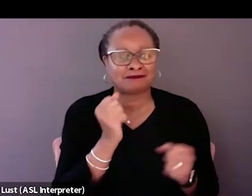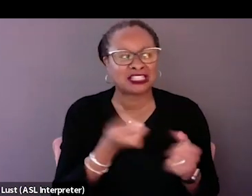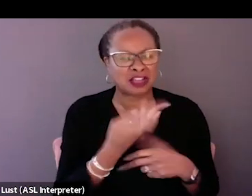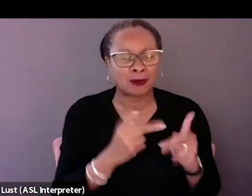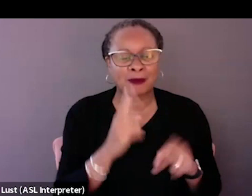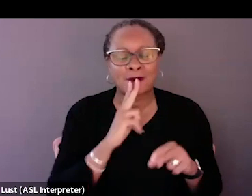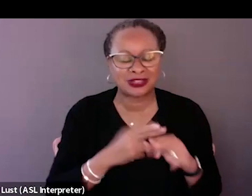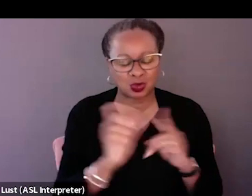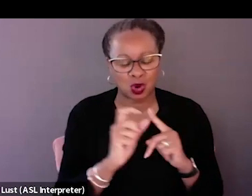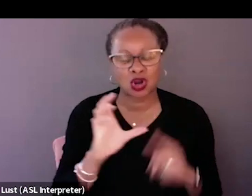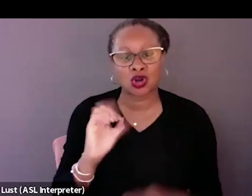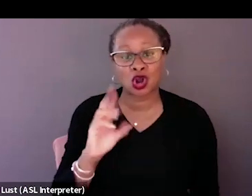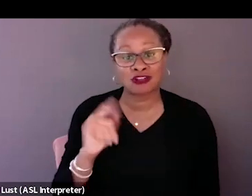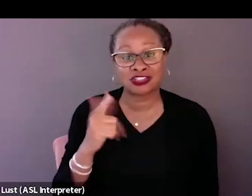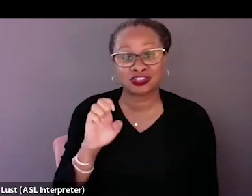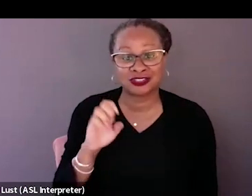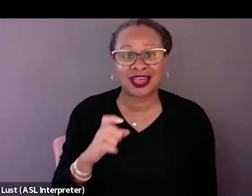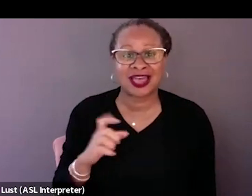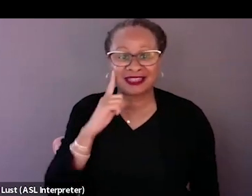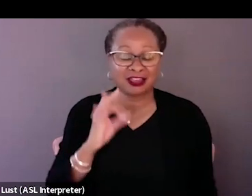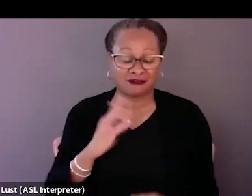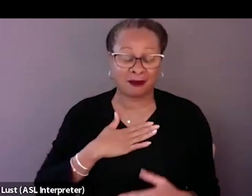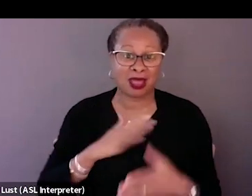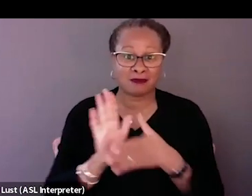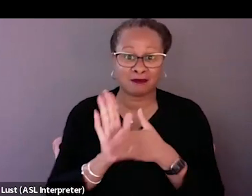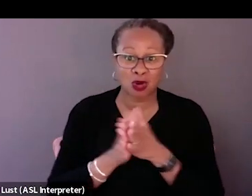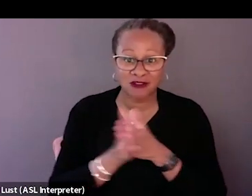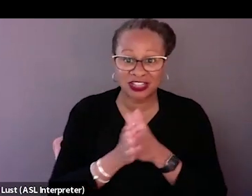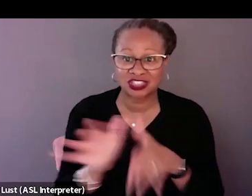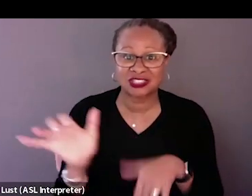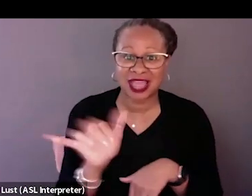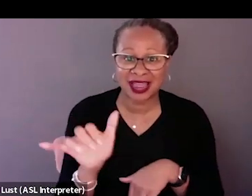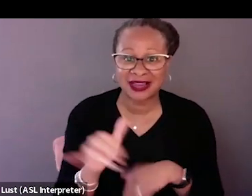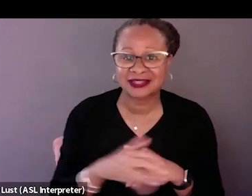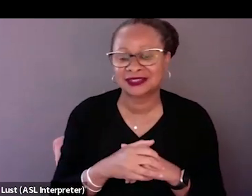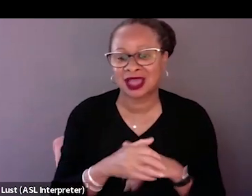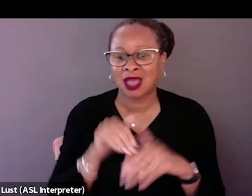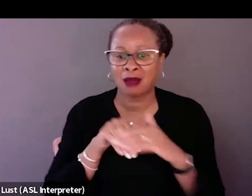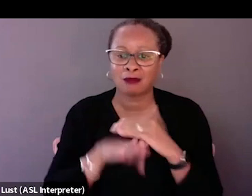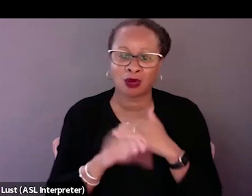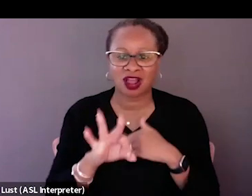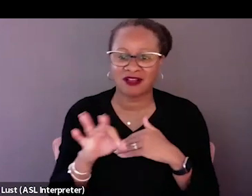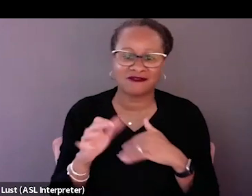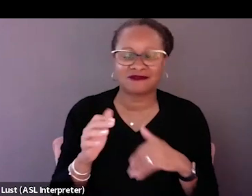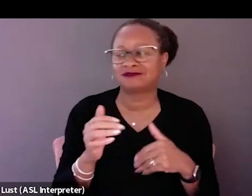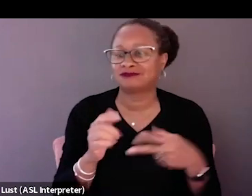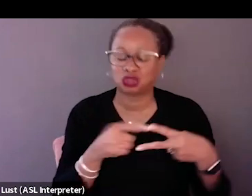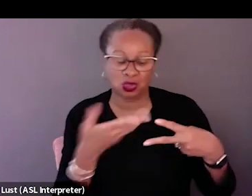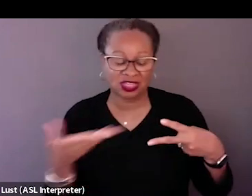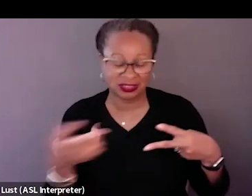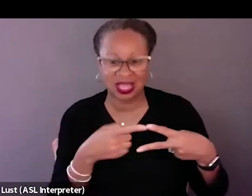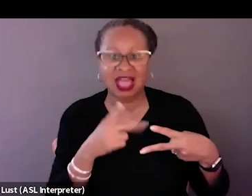I think I like to think of my motivations as being born out of a kind of, well, two things. One is a sort of